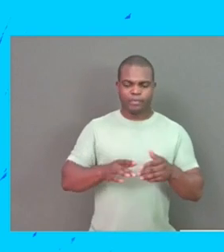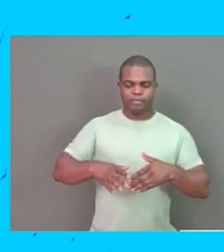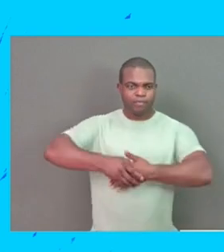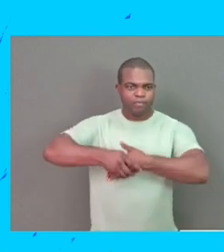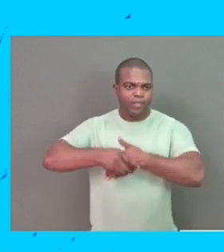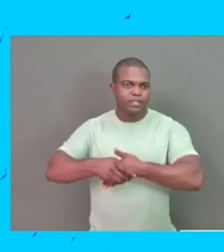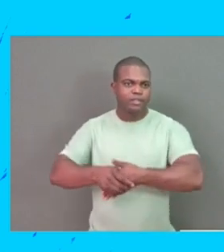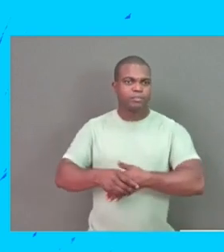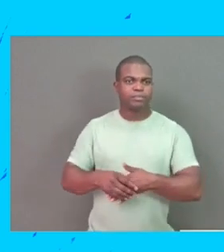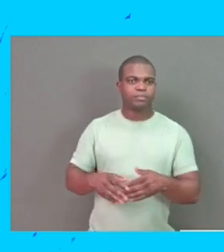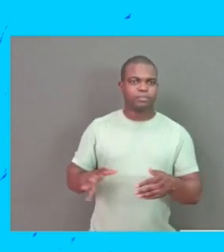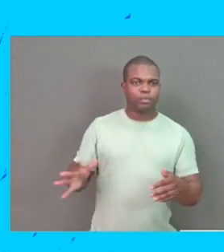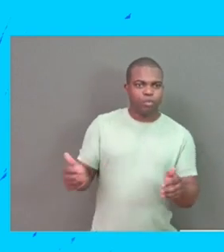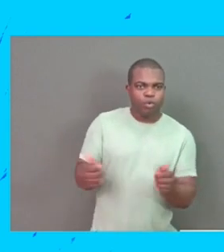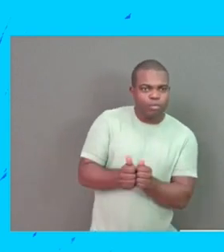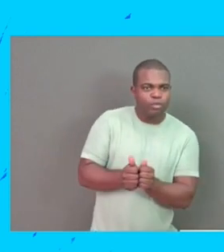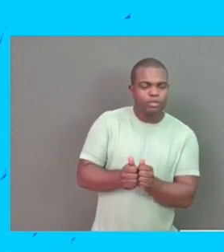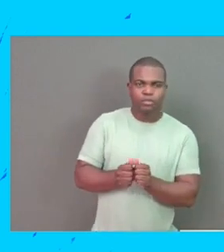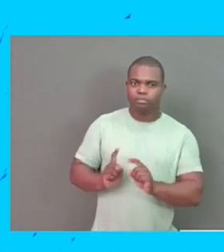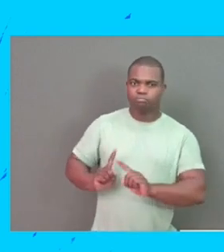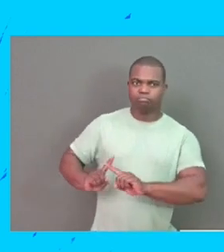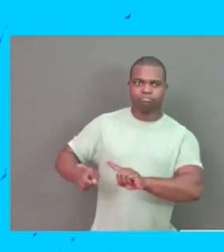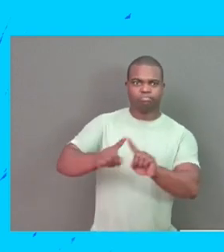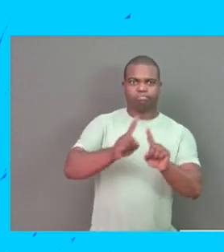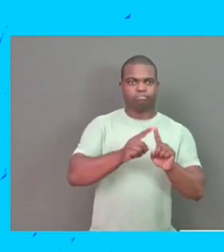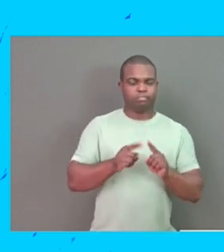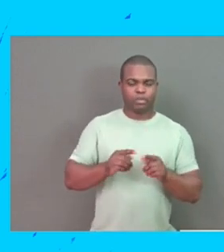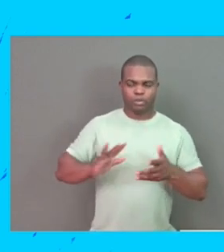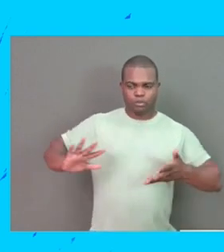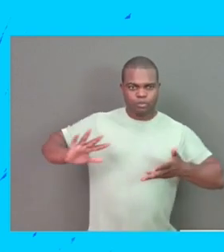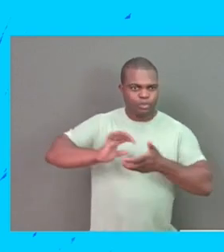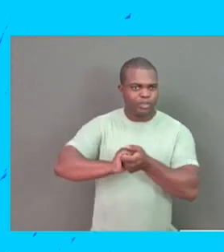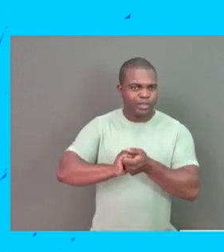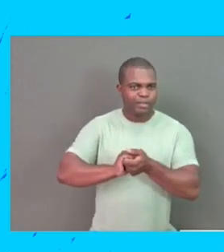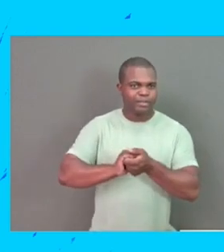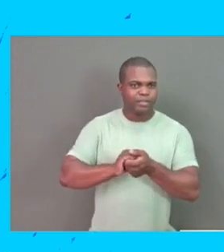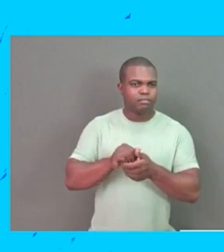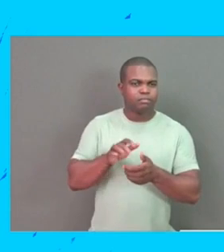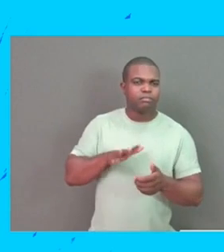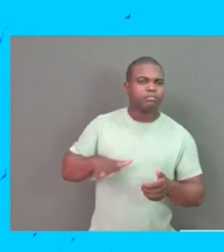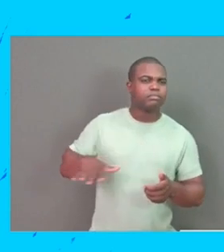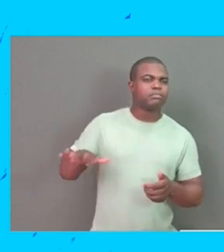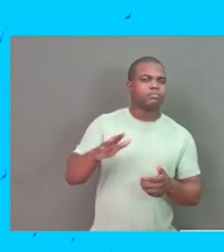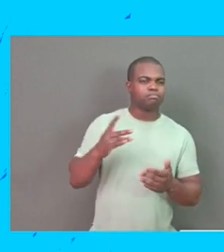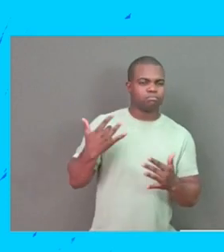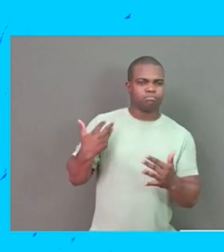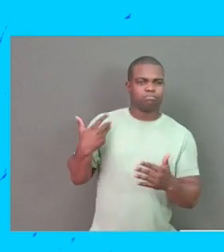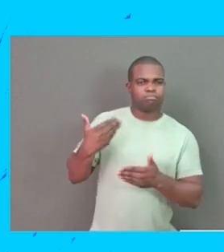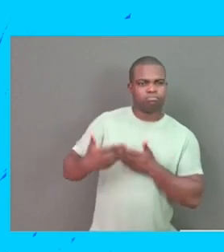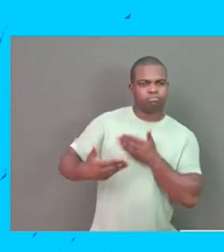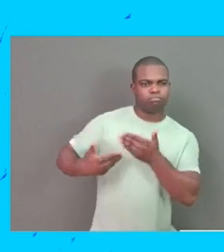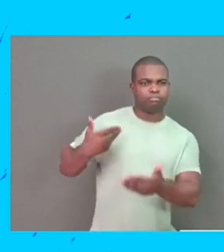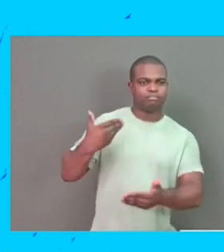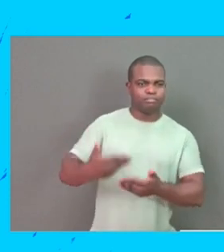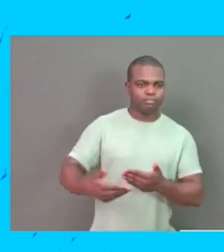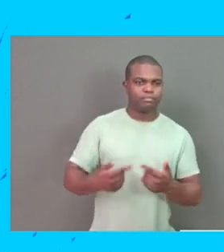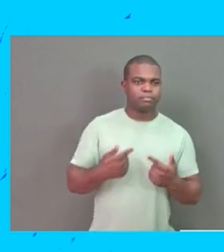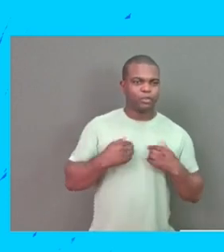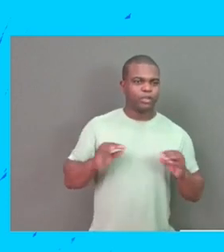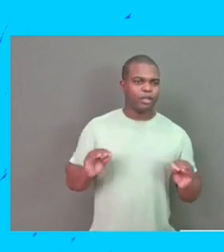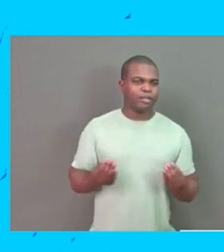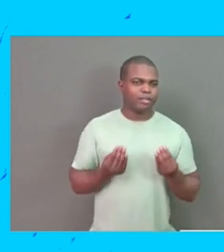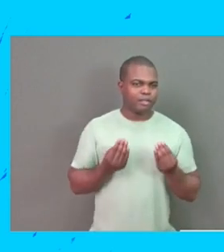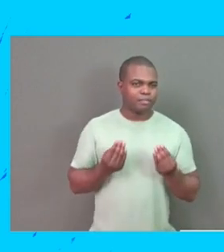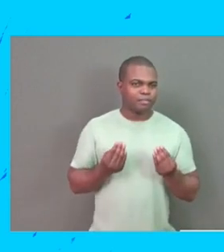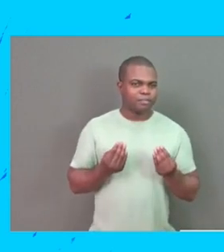and solidarity, that until the day I took those with me. At a very young age, that soccer ball taught me that we